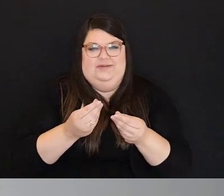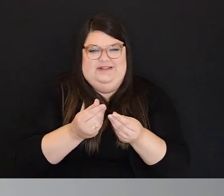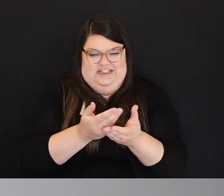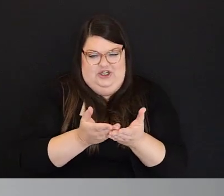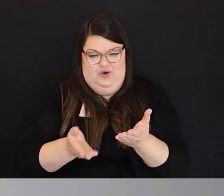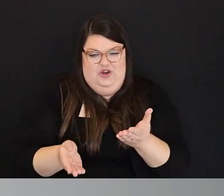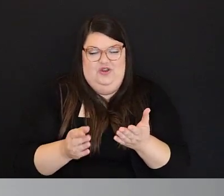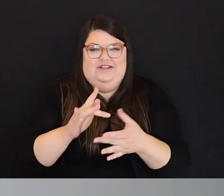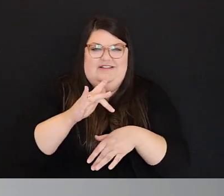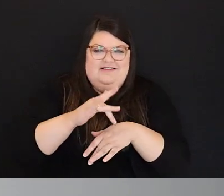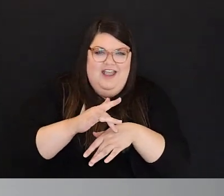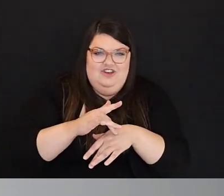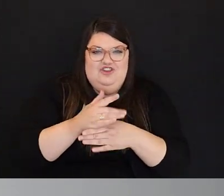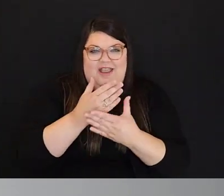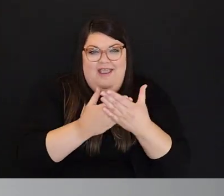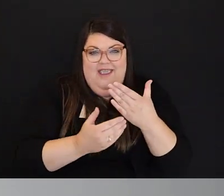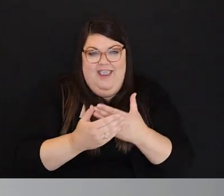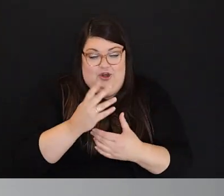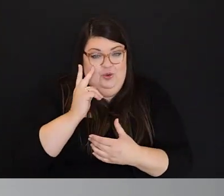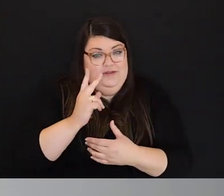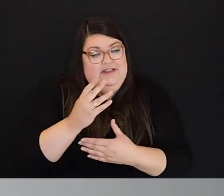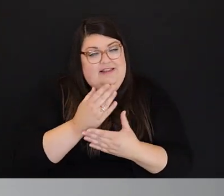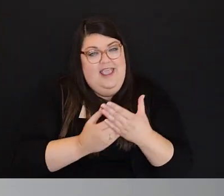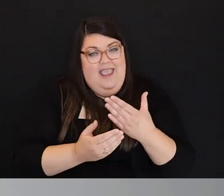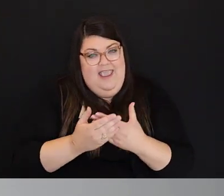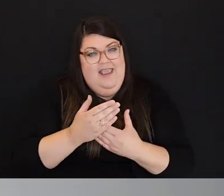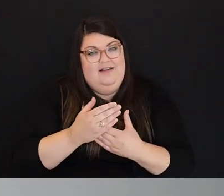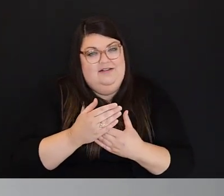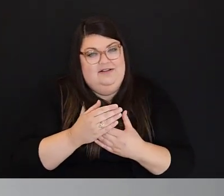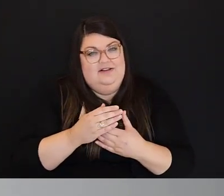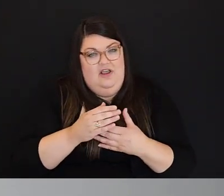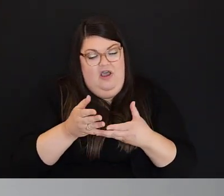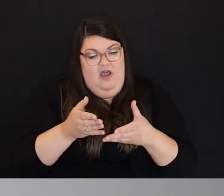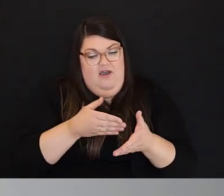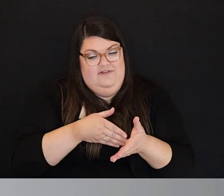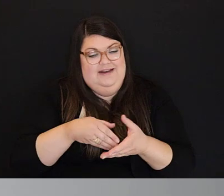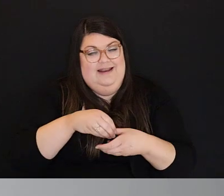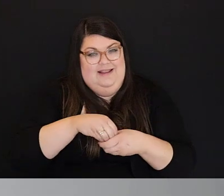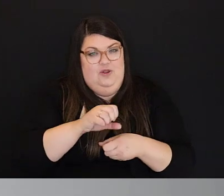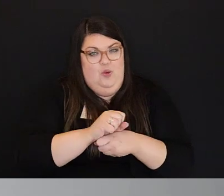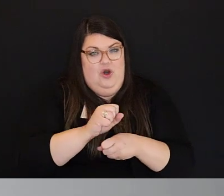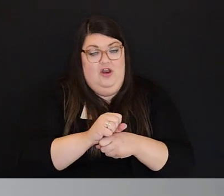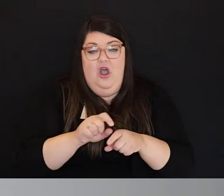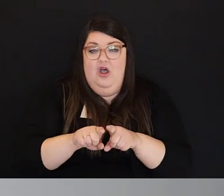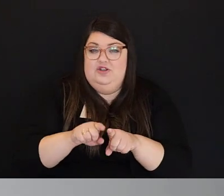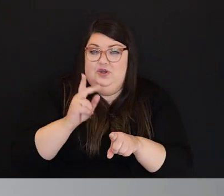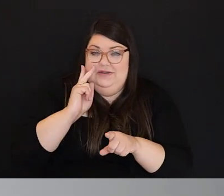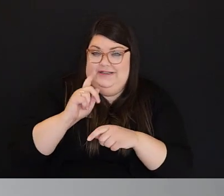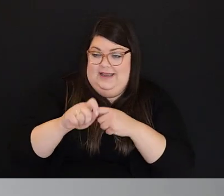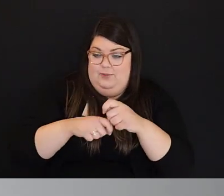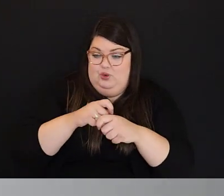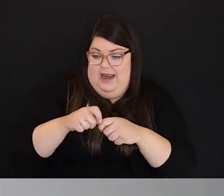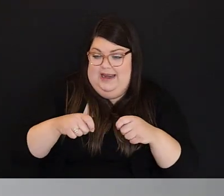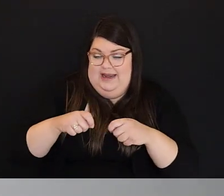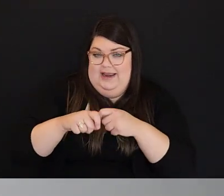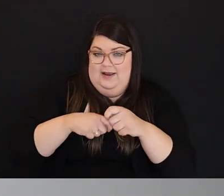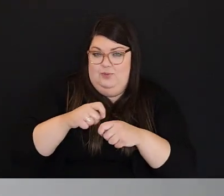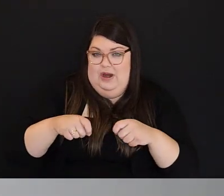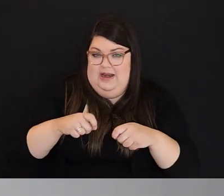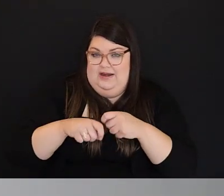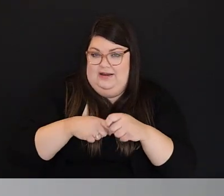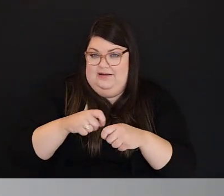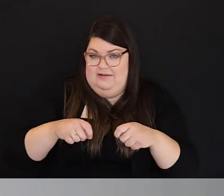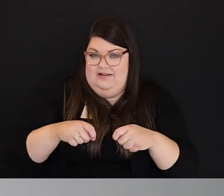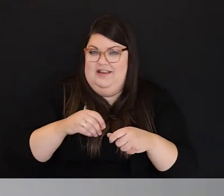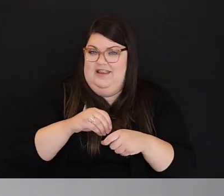and the hand. So you see the hand very present in the work. You also see braiding very present in the work. And I had no